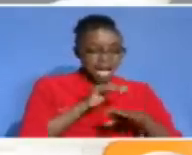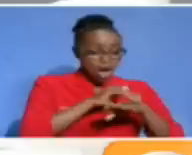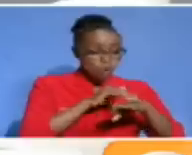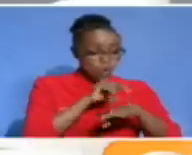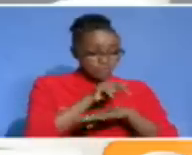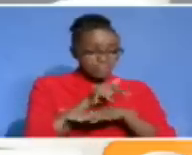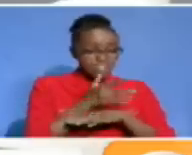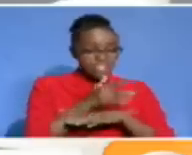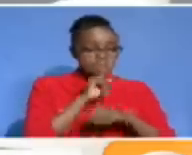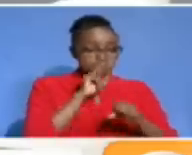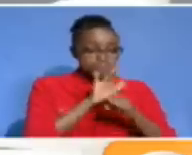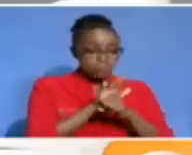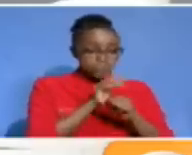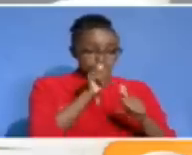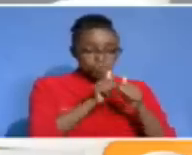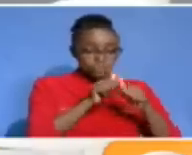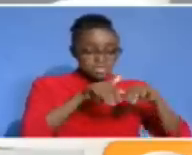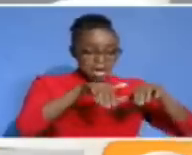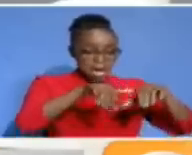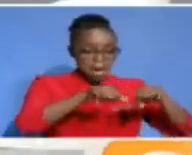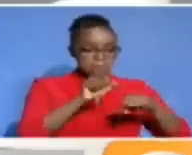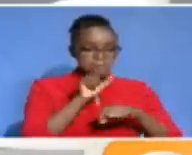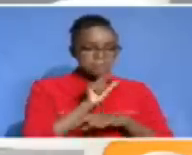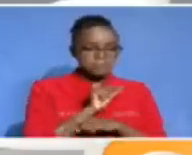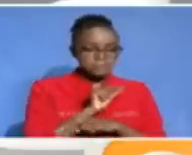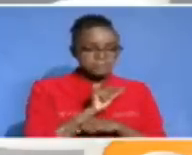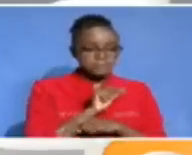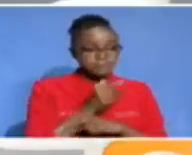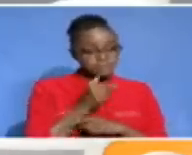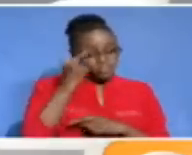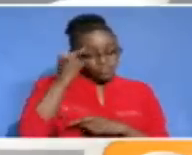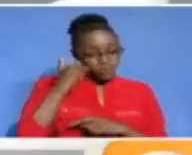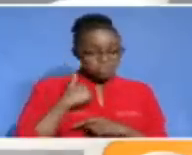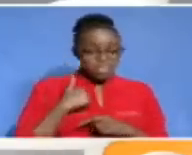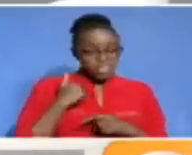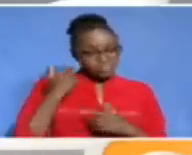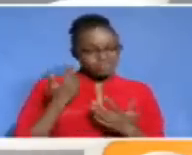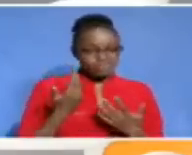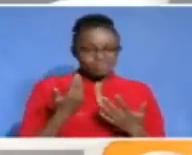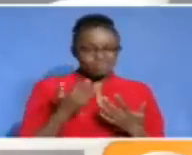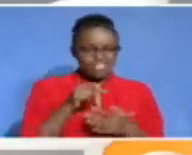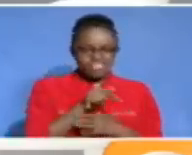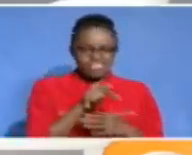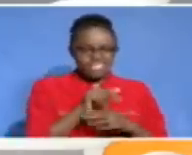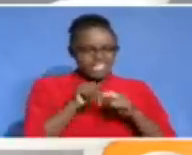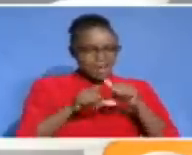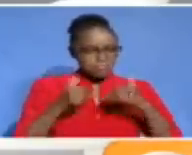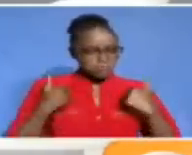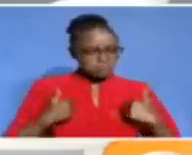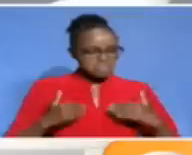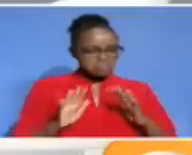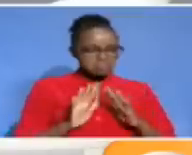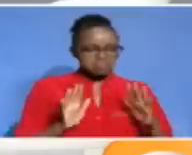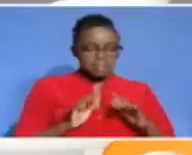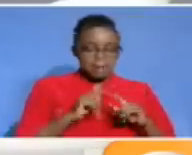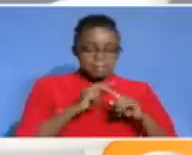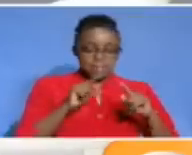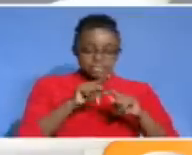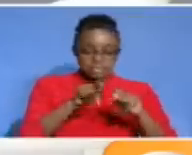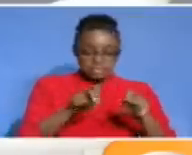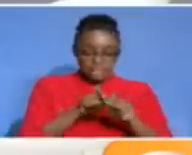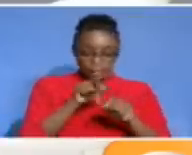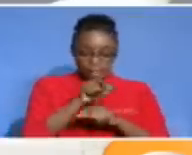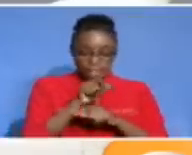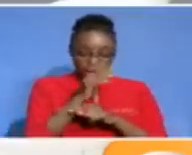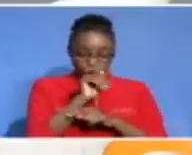It's a promise that we have undertaken. And for me, it's not about me, it's about the team, because